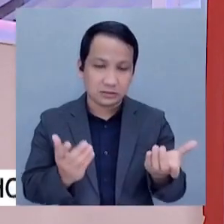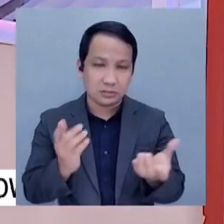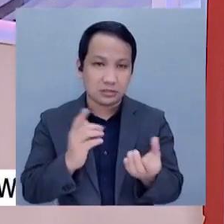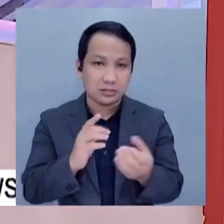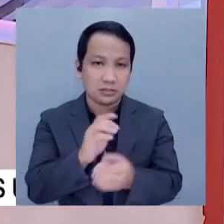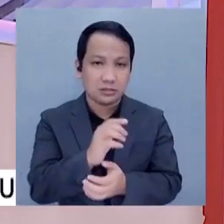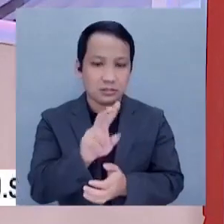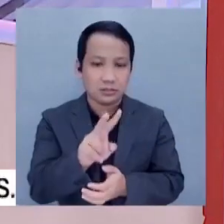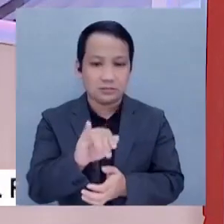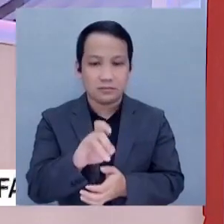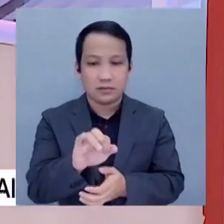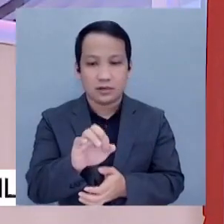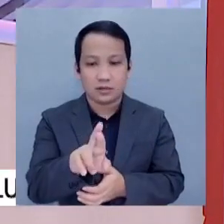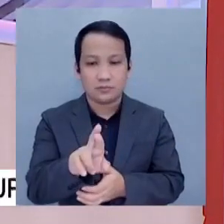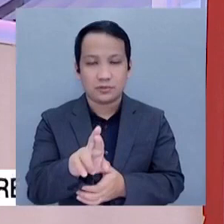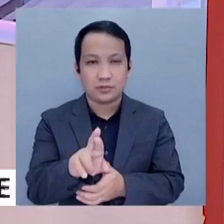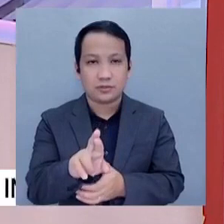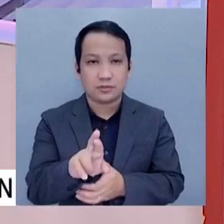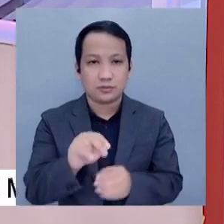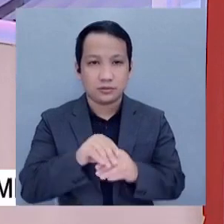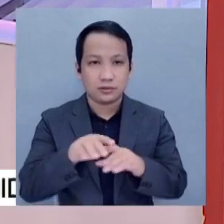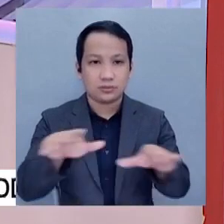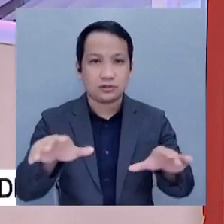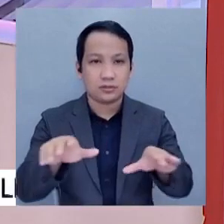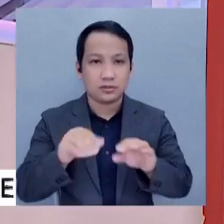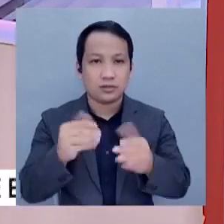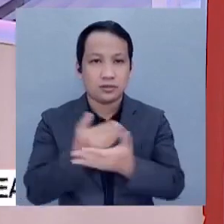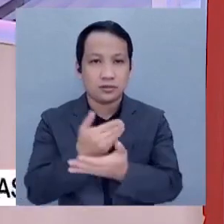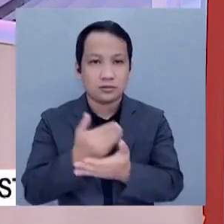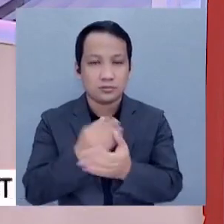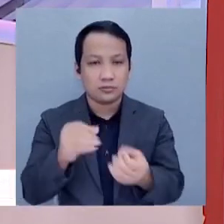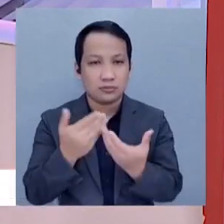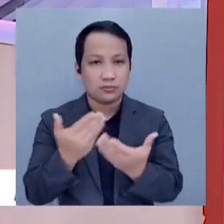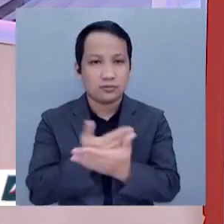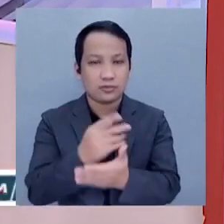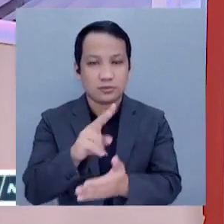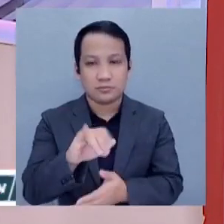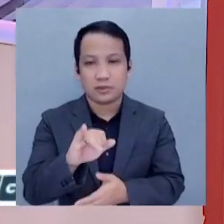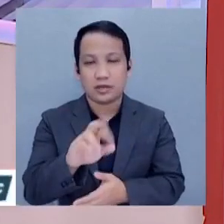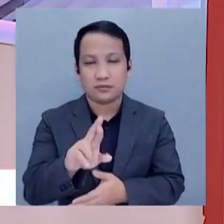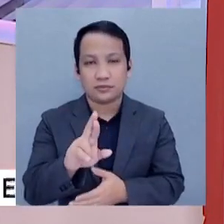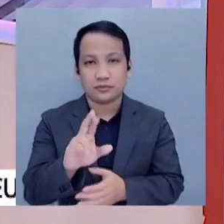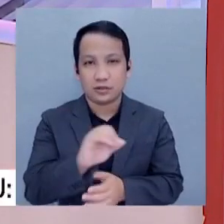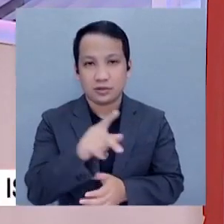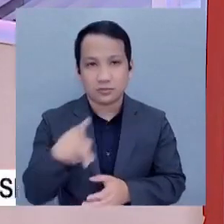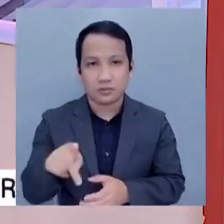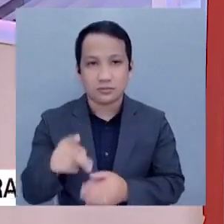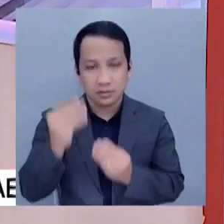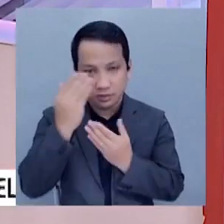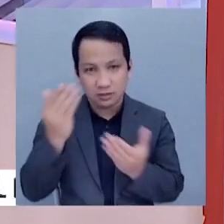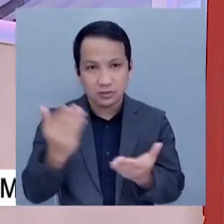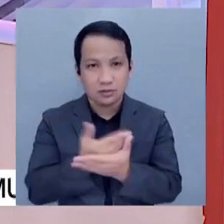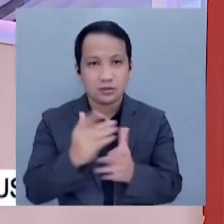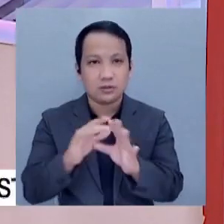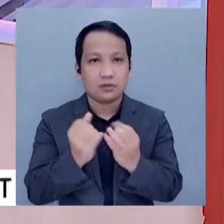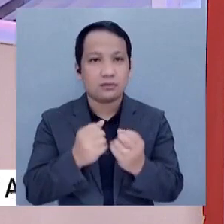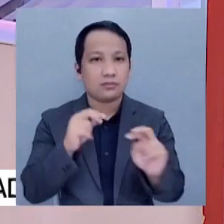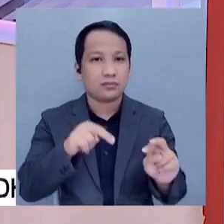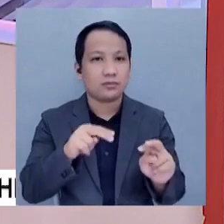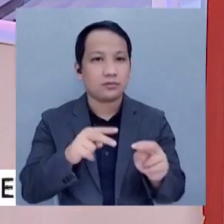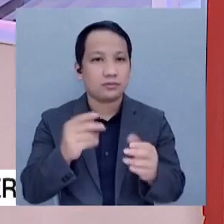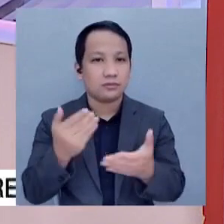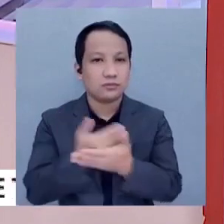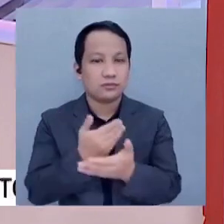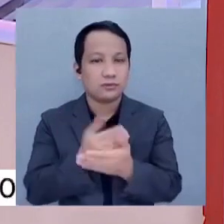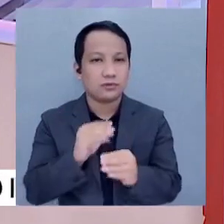to help MSMEs scale up with its new offering. Our very own Jackie Pascual also tells us the company is looking to finally launch